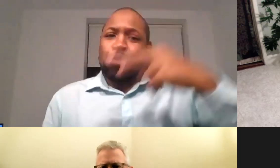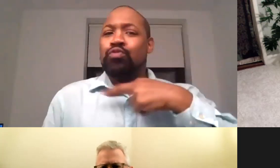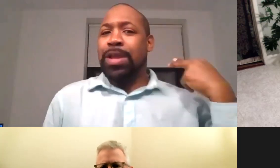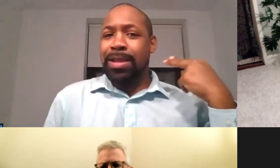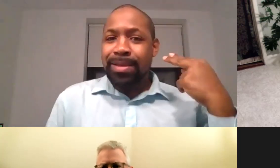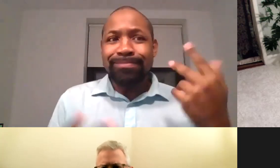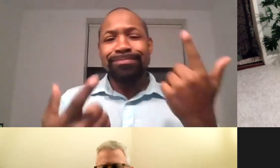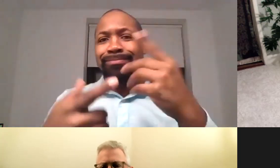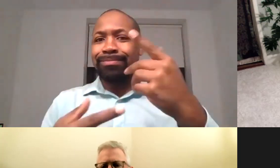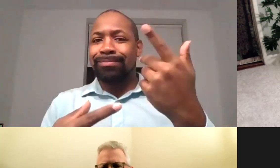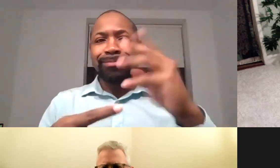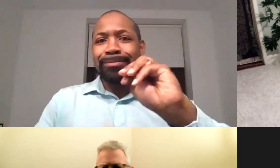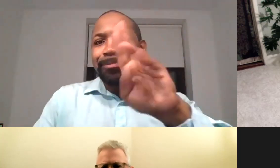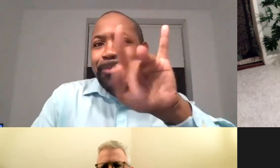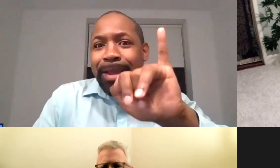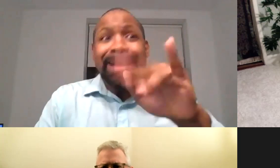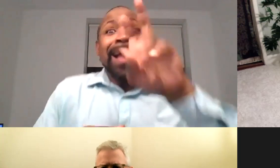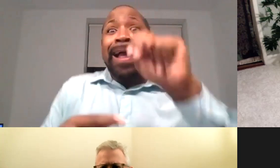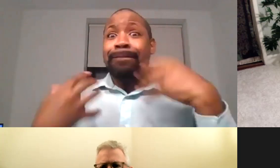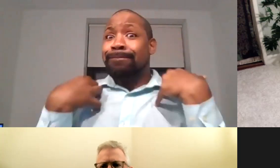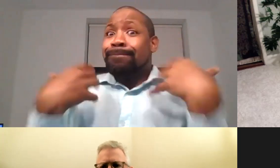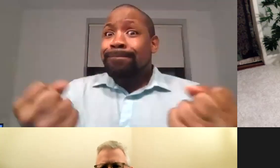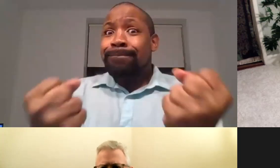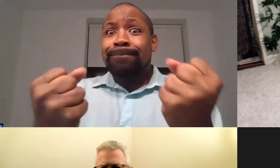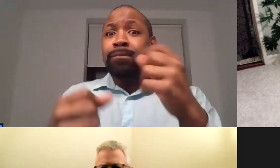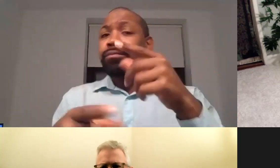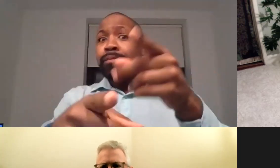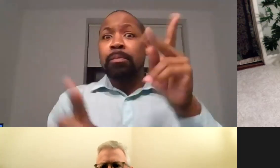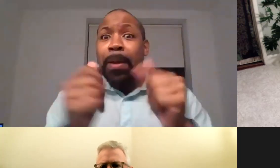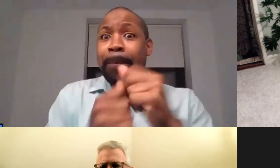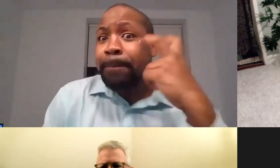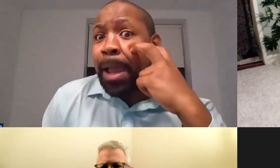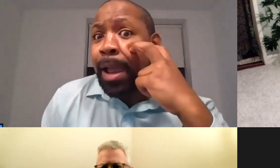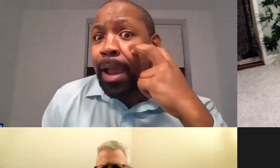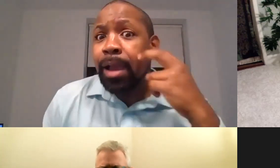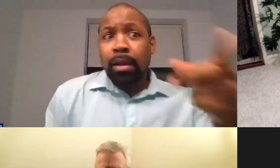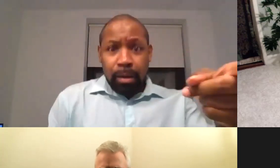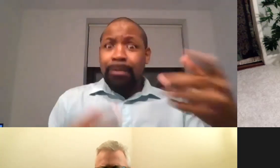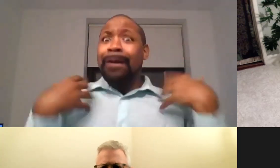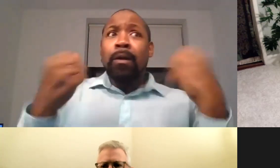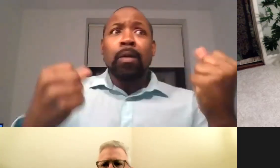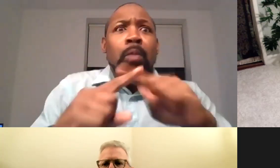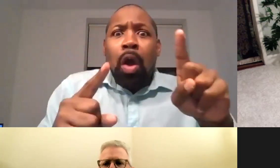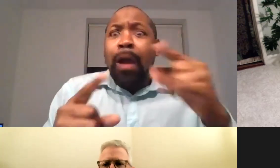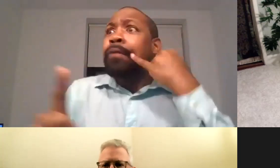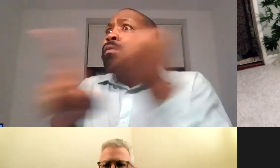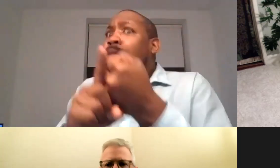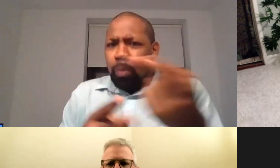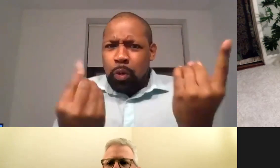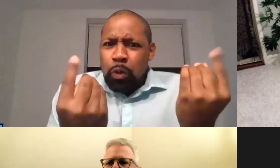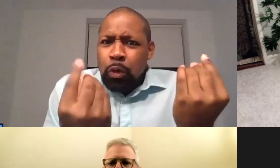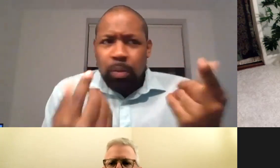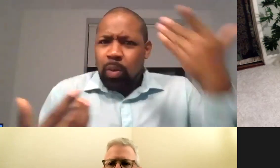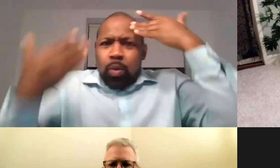should be prioritized because we are high risk, not only minorities, but also health disparities, people who